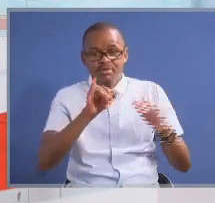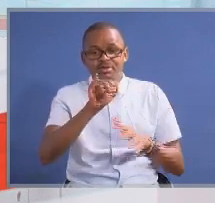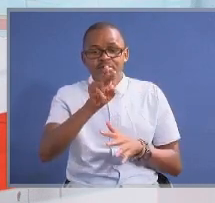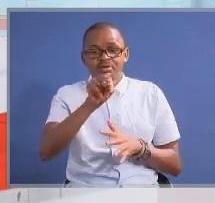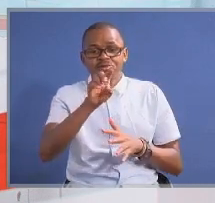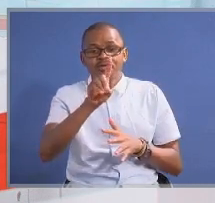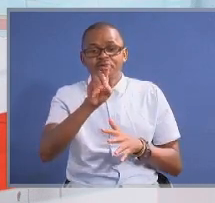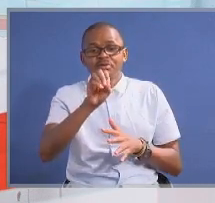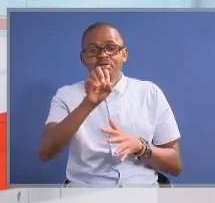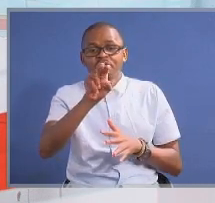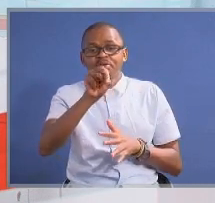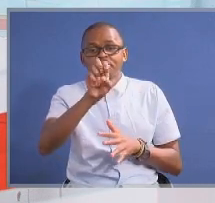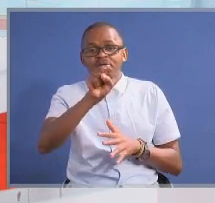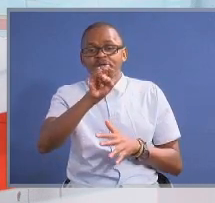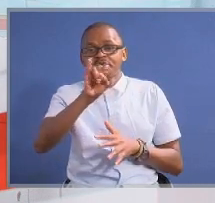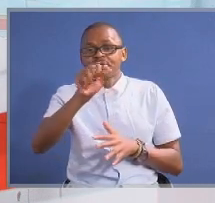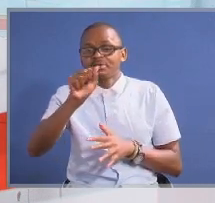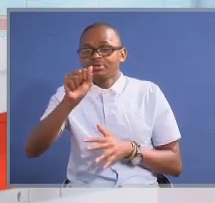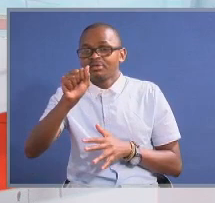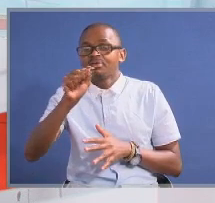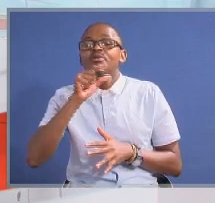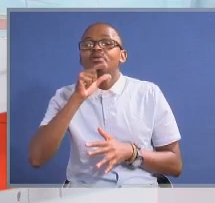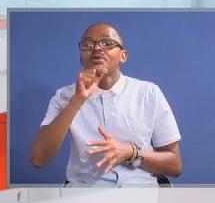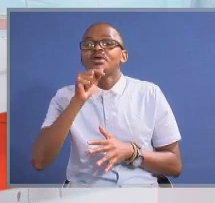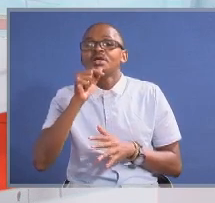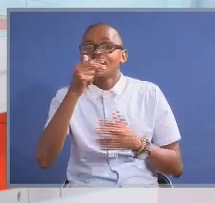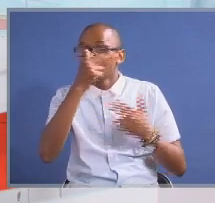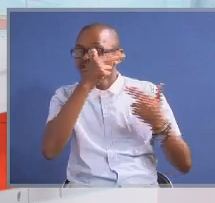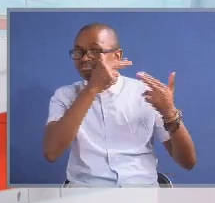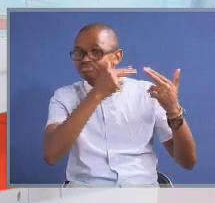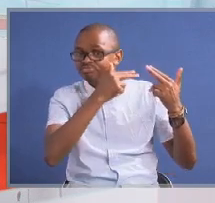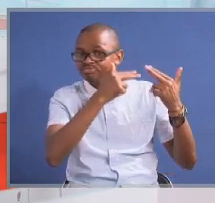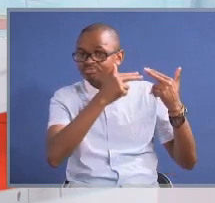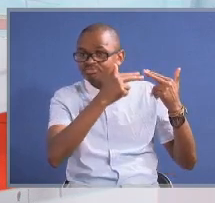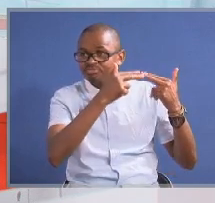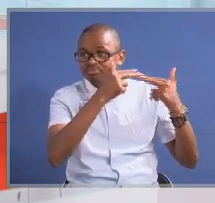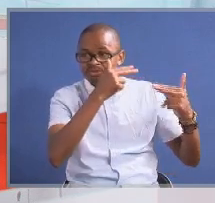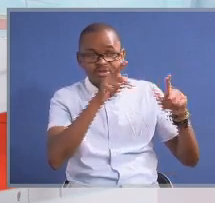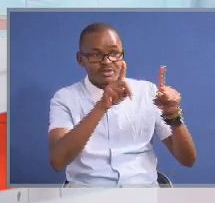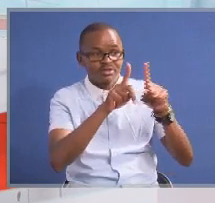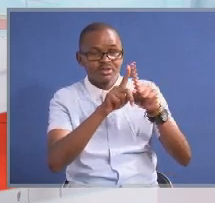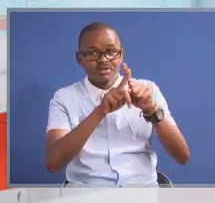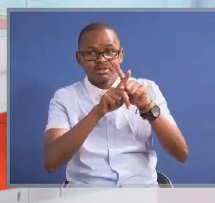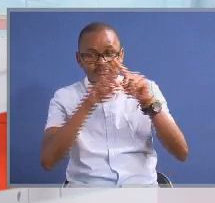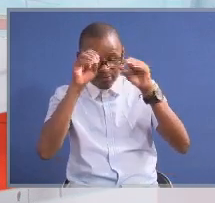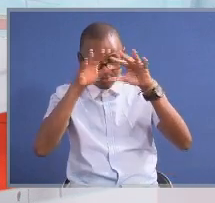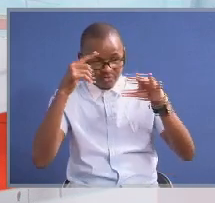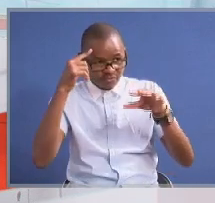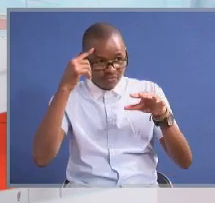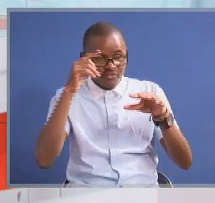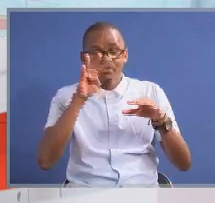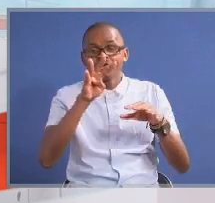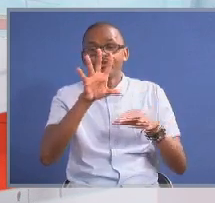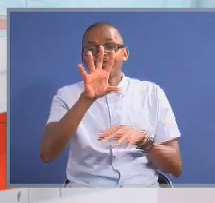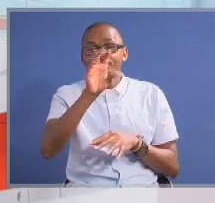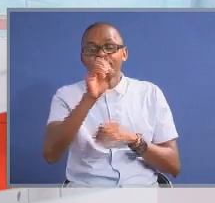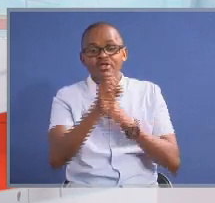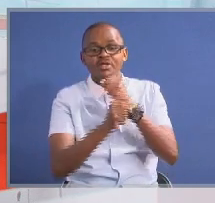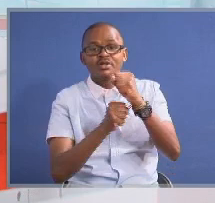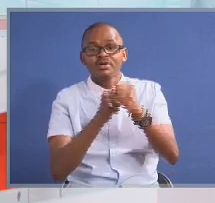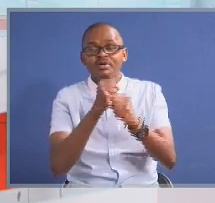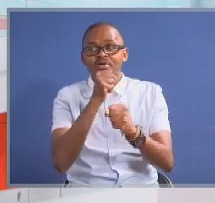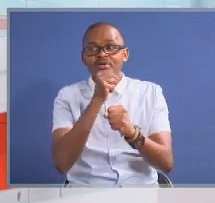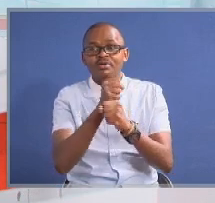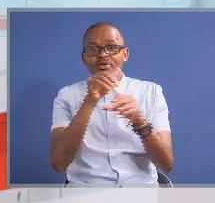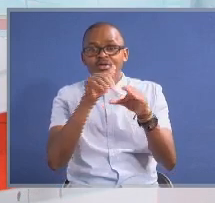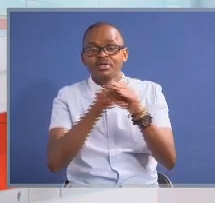Indonesia. It was historically under Portuguese rule for 450 years, and